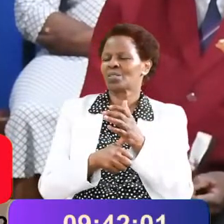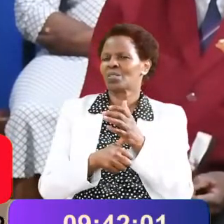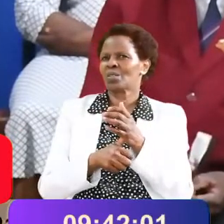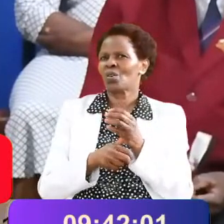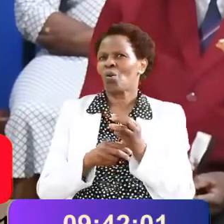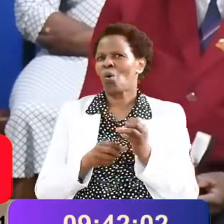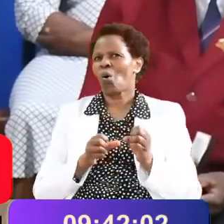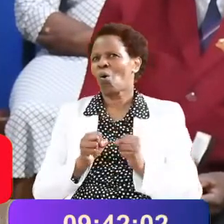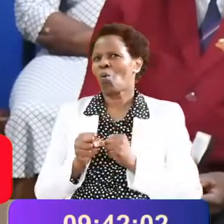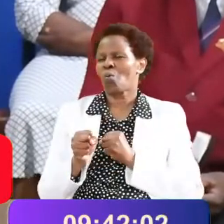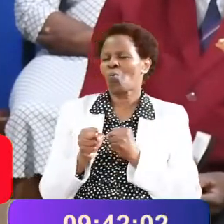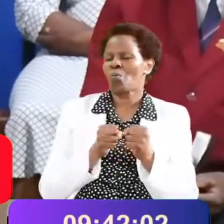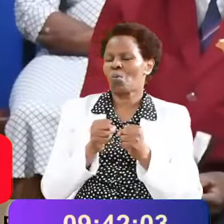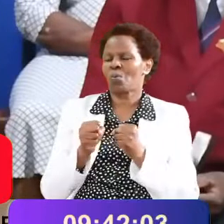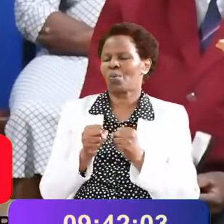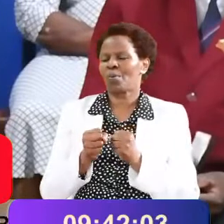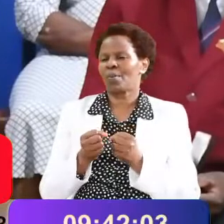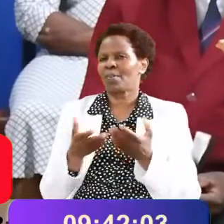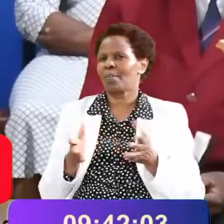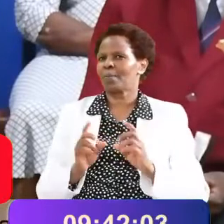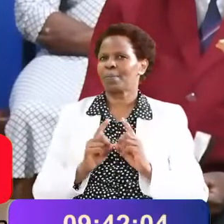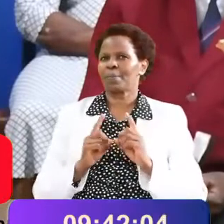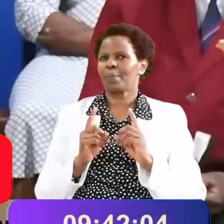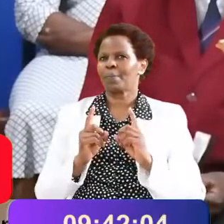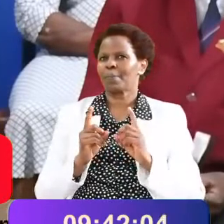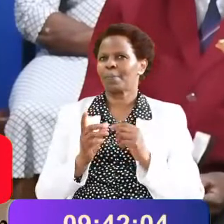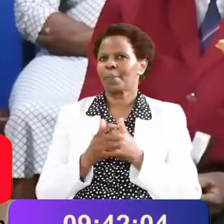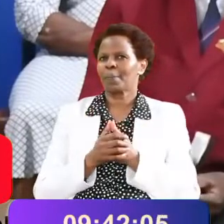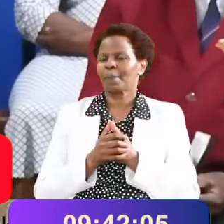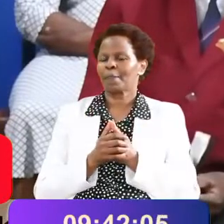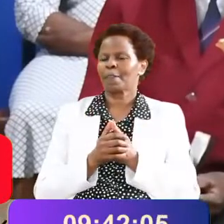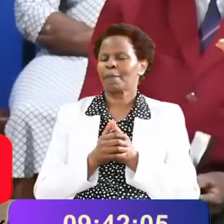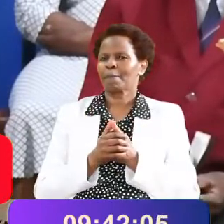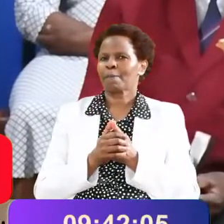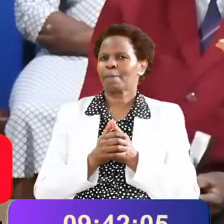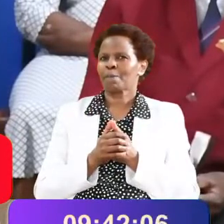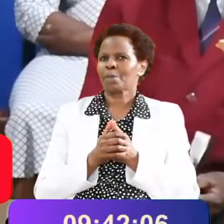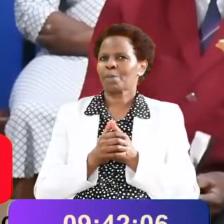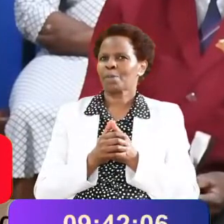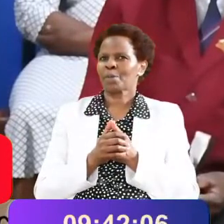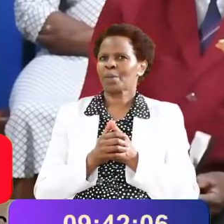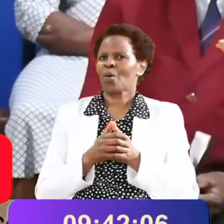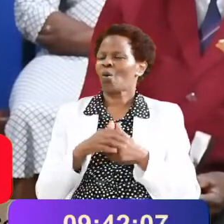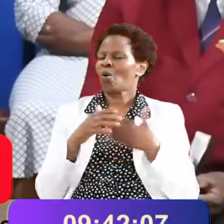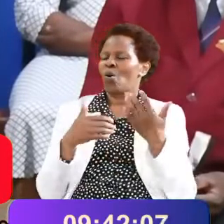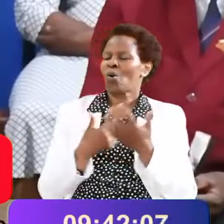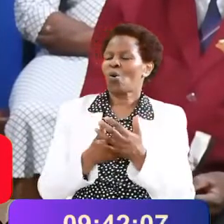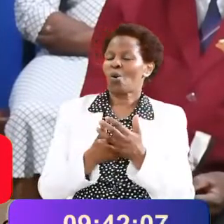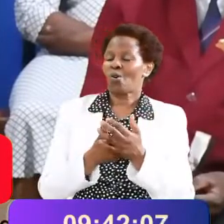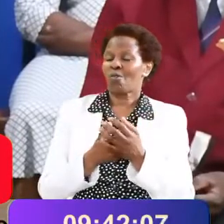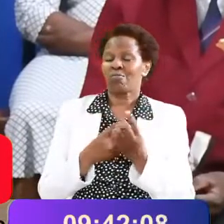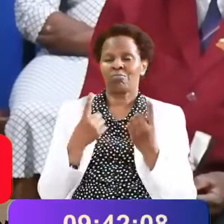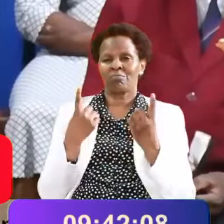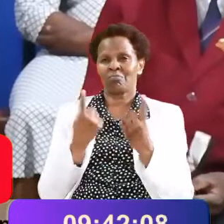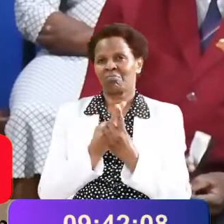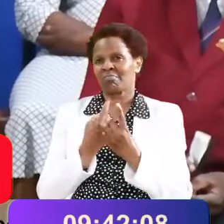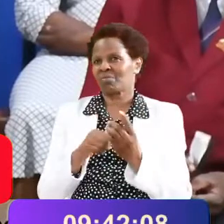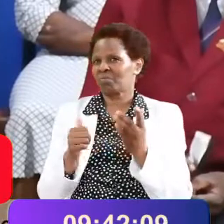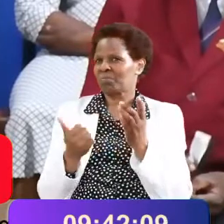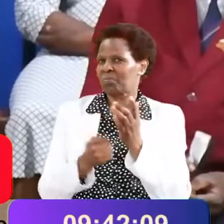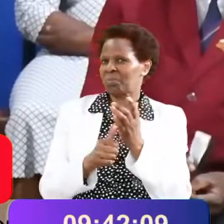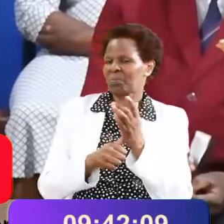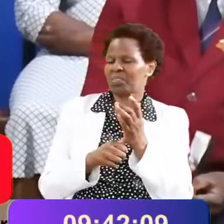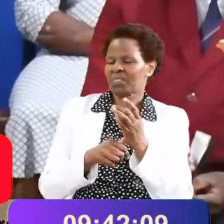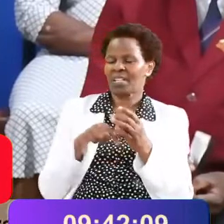of social disorder, absence of disturbances, absence of social injustice, social